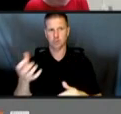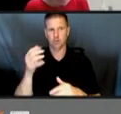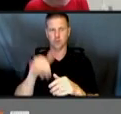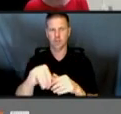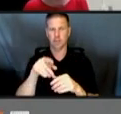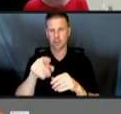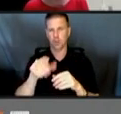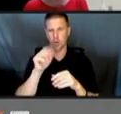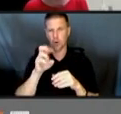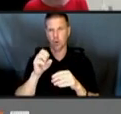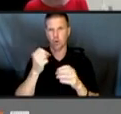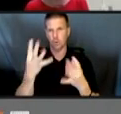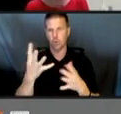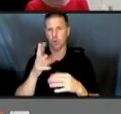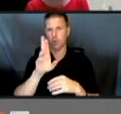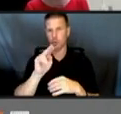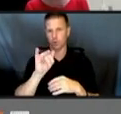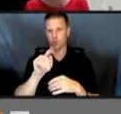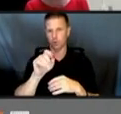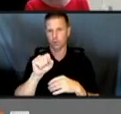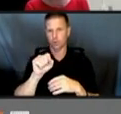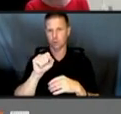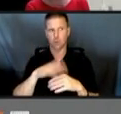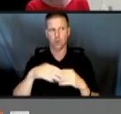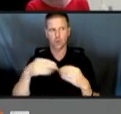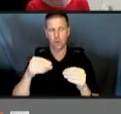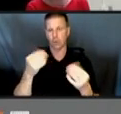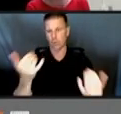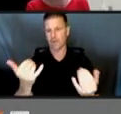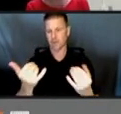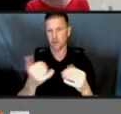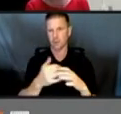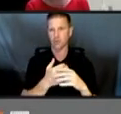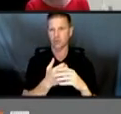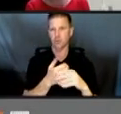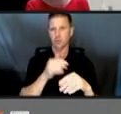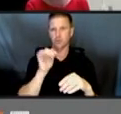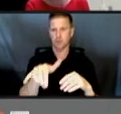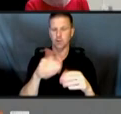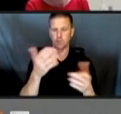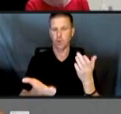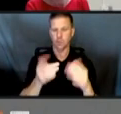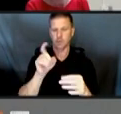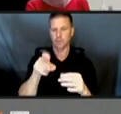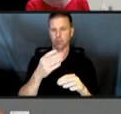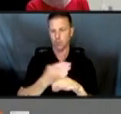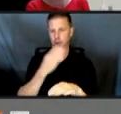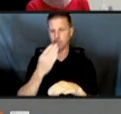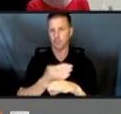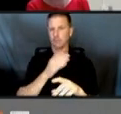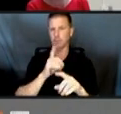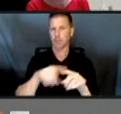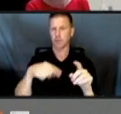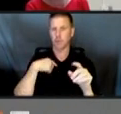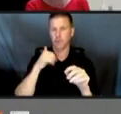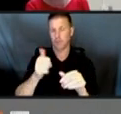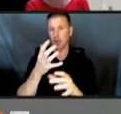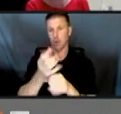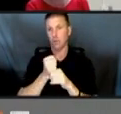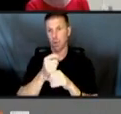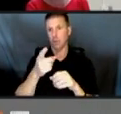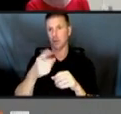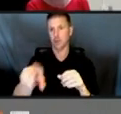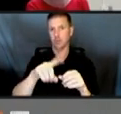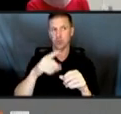are multi-units on the market right now that probably need some rehab, but we could be acquiring them